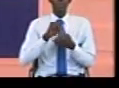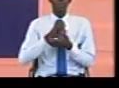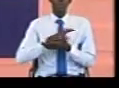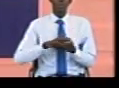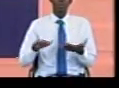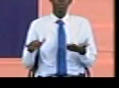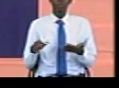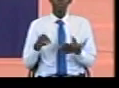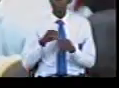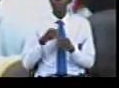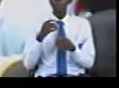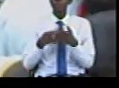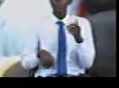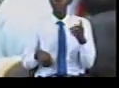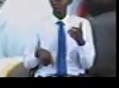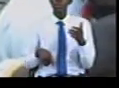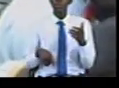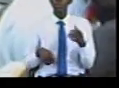tell me now,